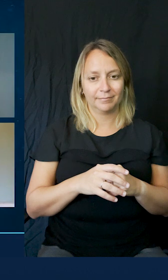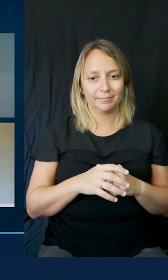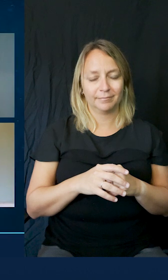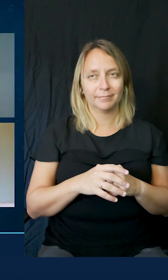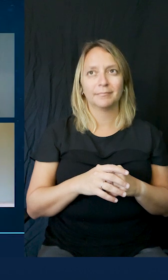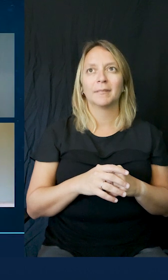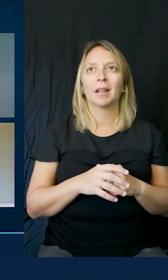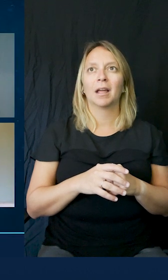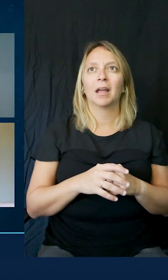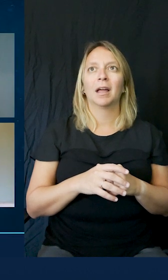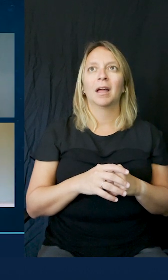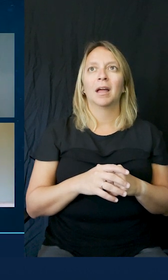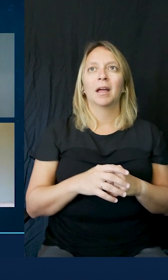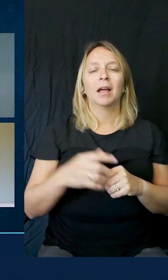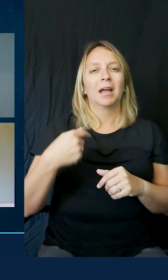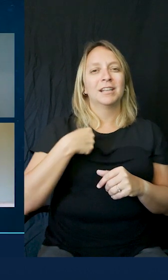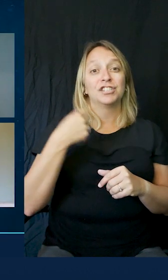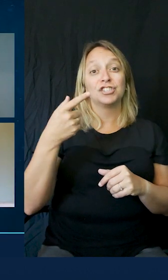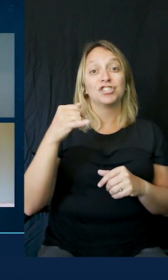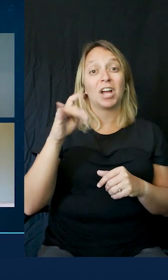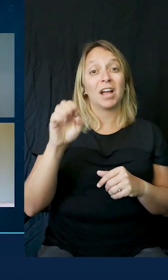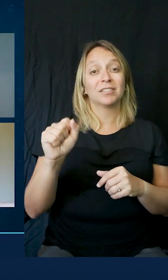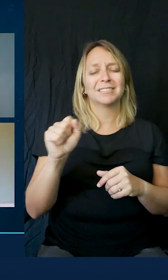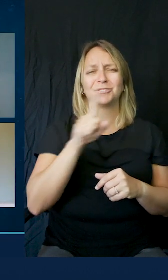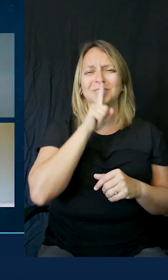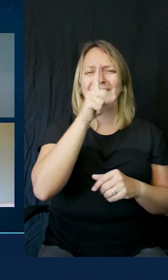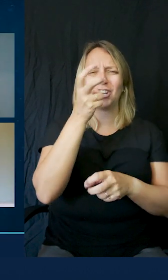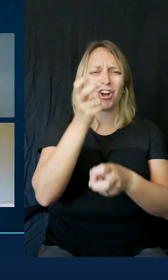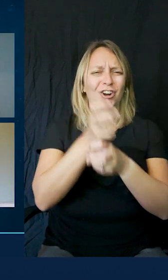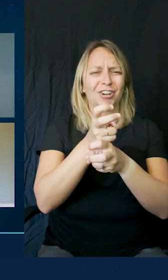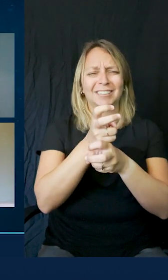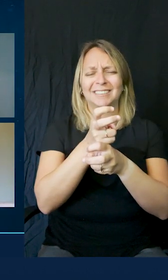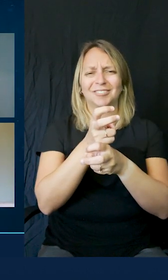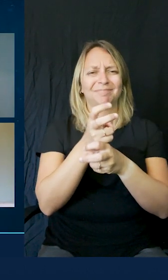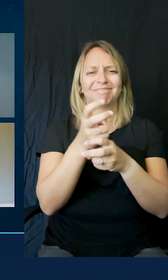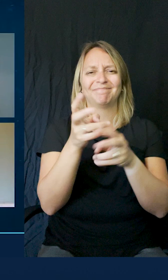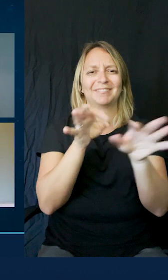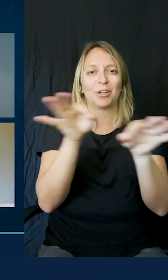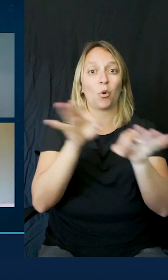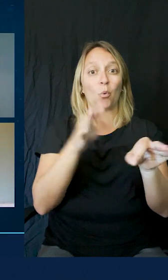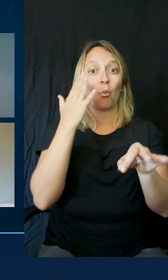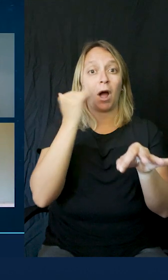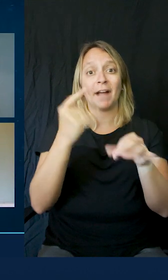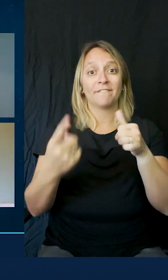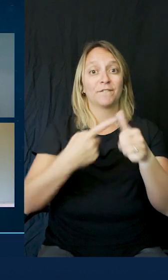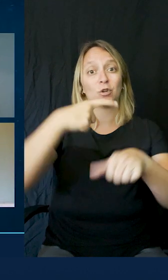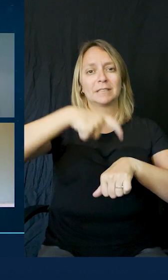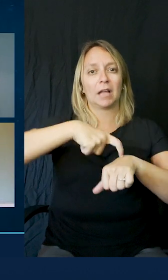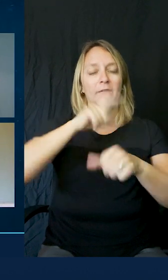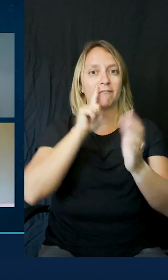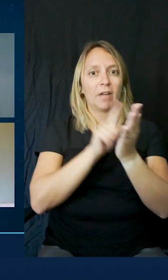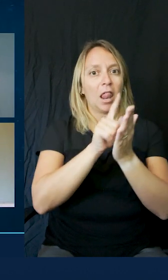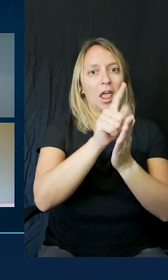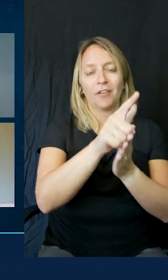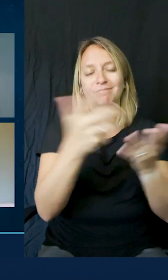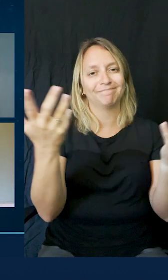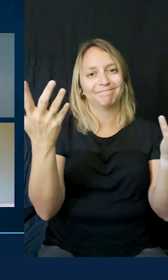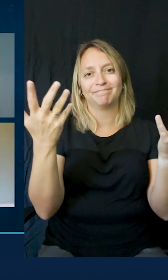I don't. It's really hard to articulate why I initially fell in love with them. I was a